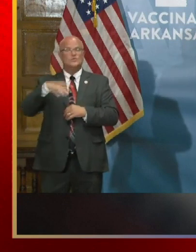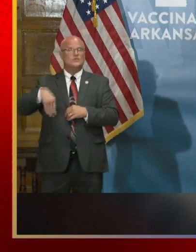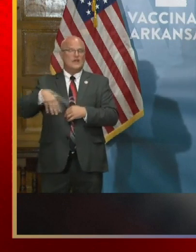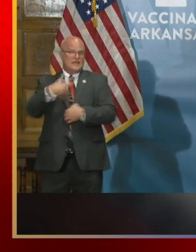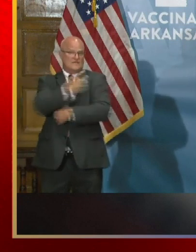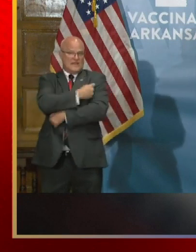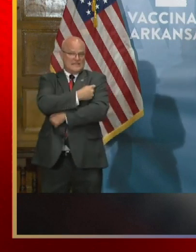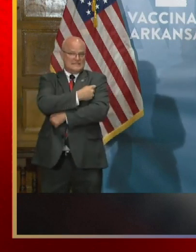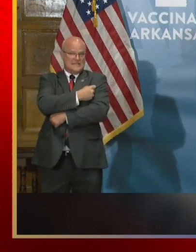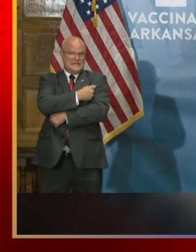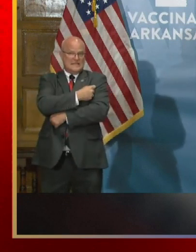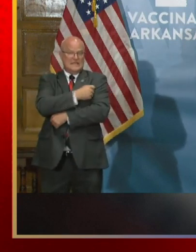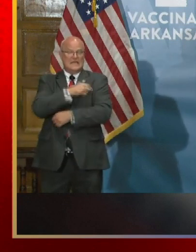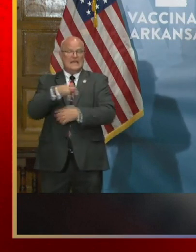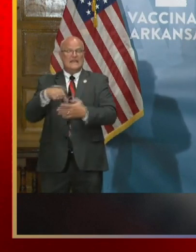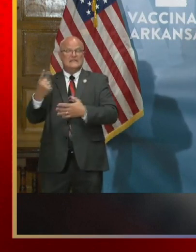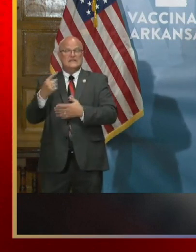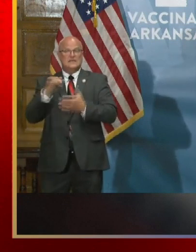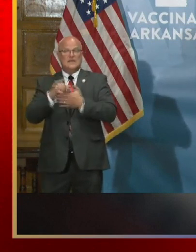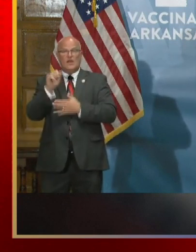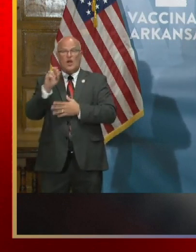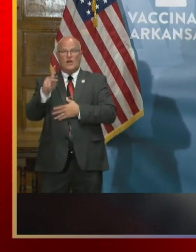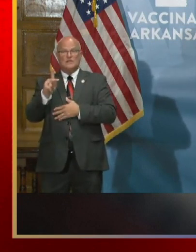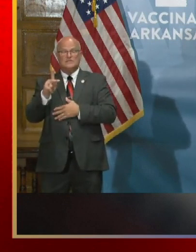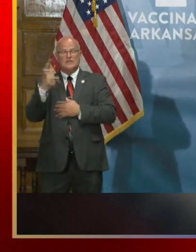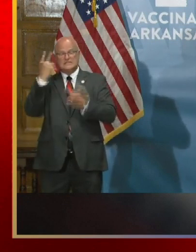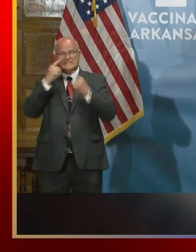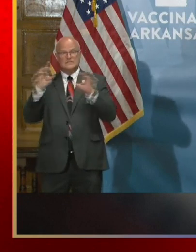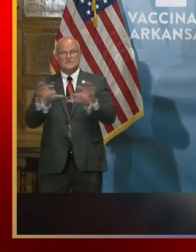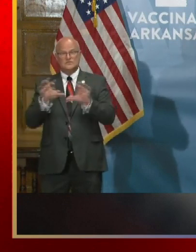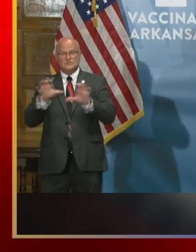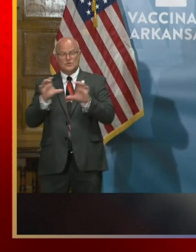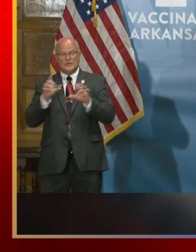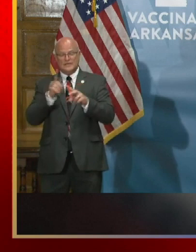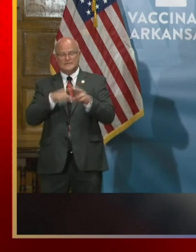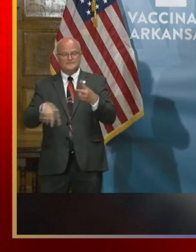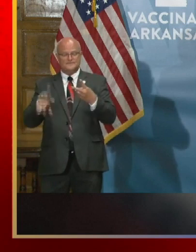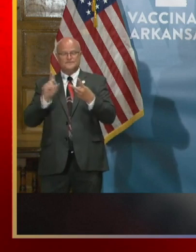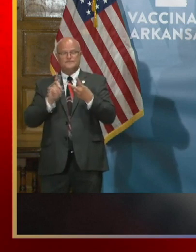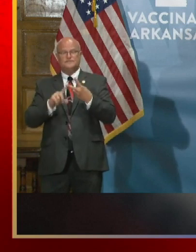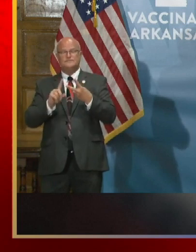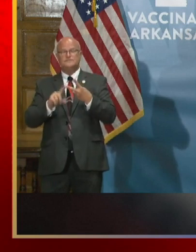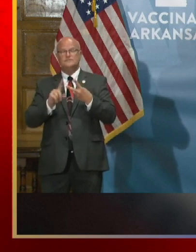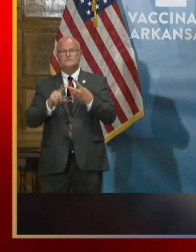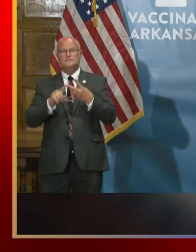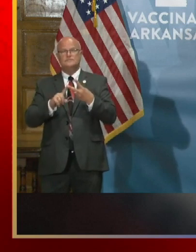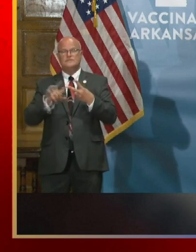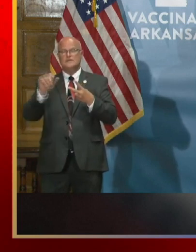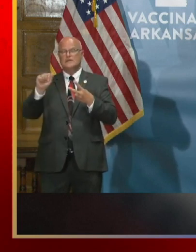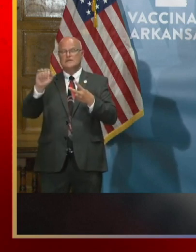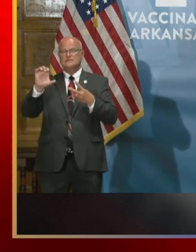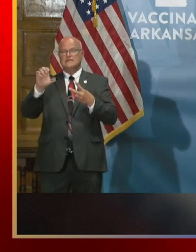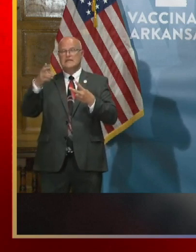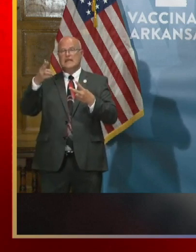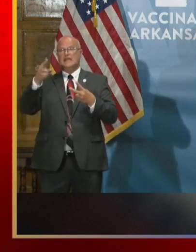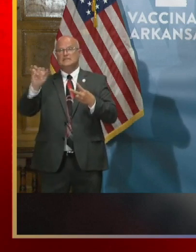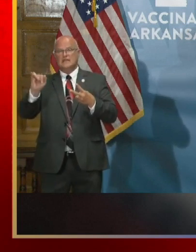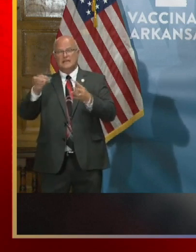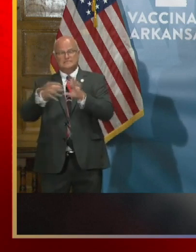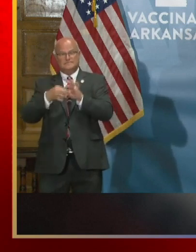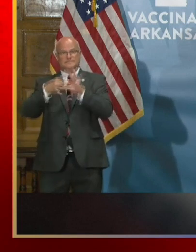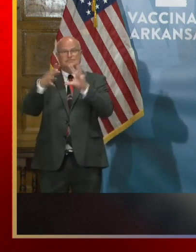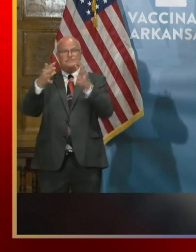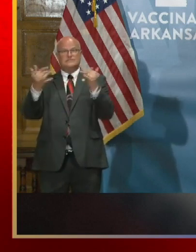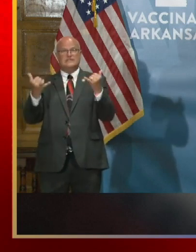yet vaccinated. Is this something that Arkansas is considering doing? And then my second question is ACHI issued a